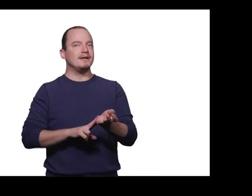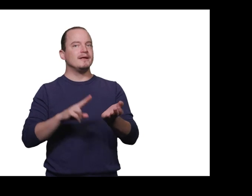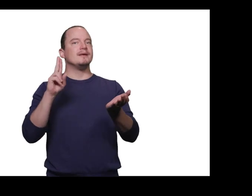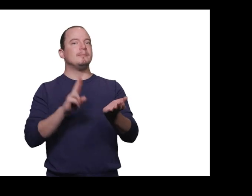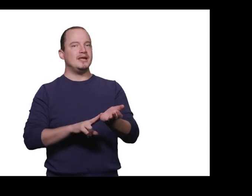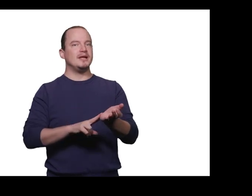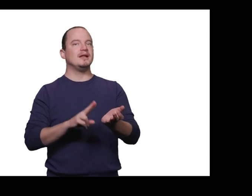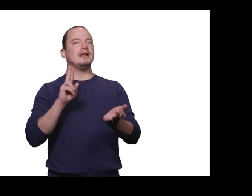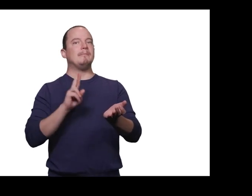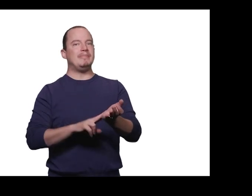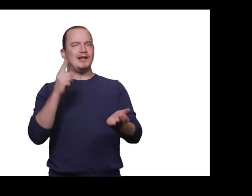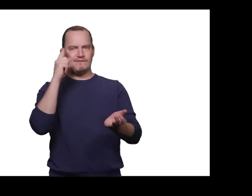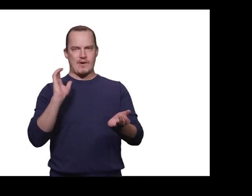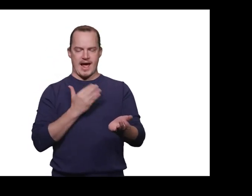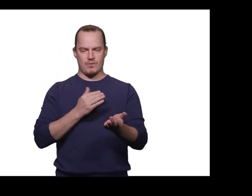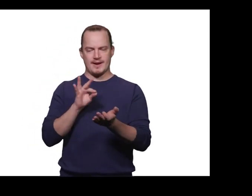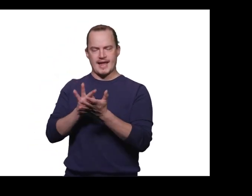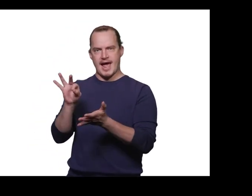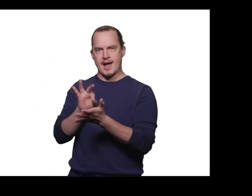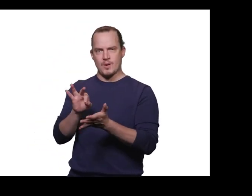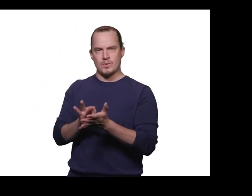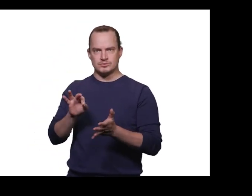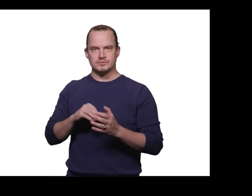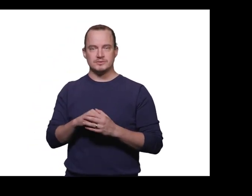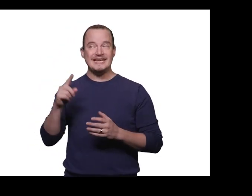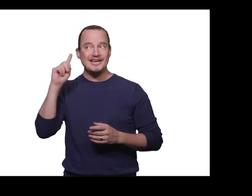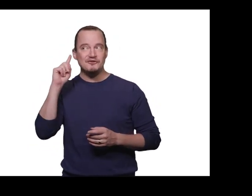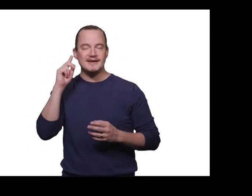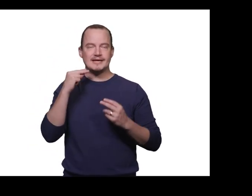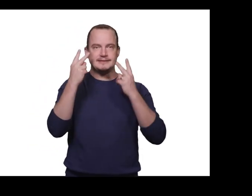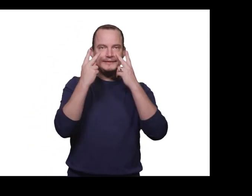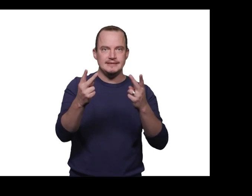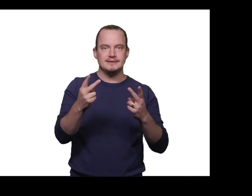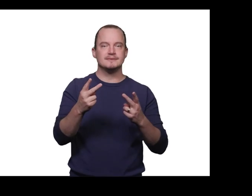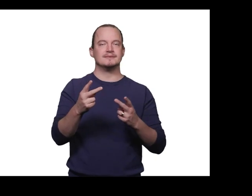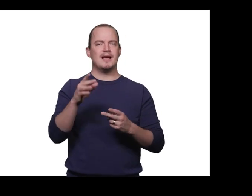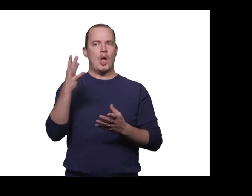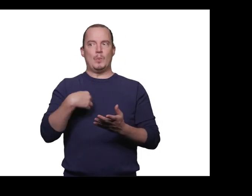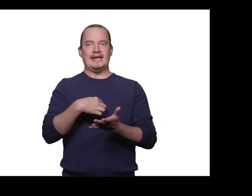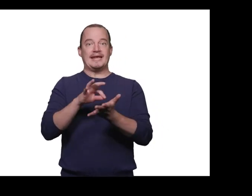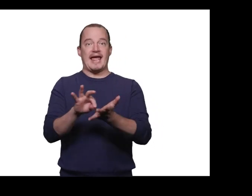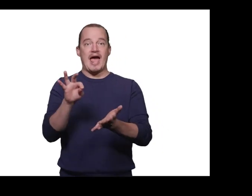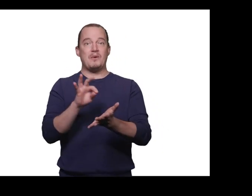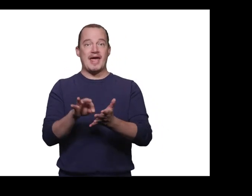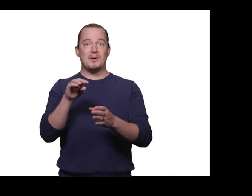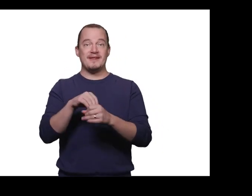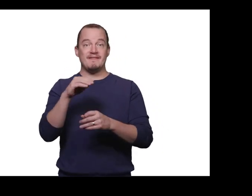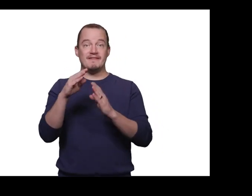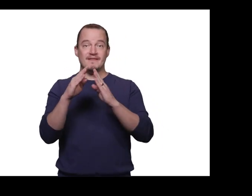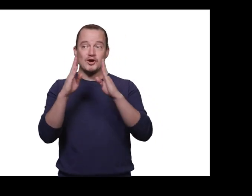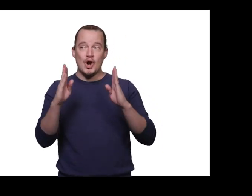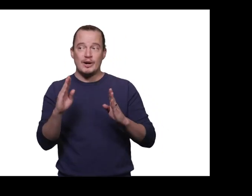beat to our count for one other access point. Here we go, counting the